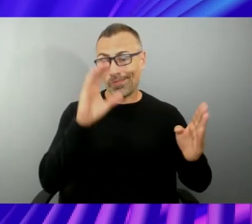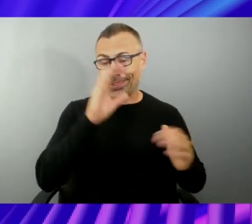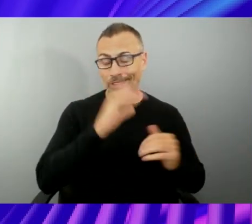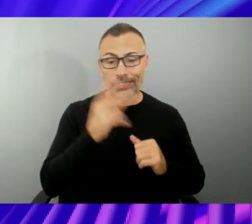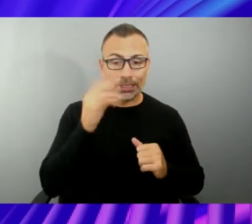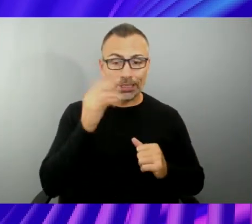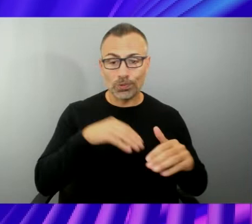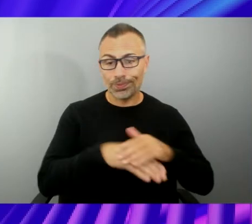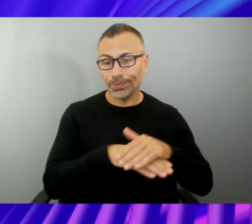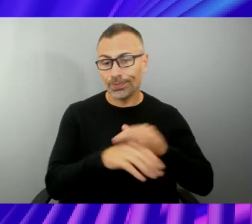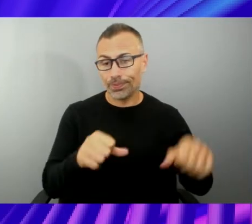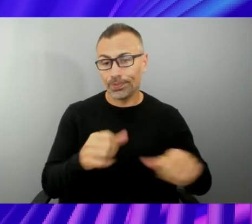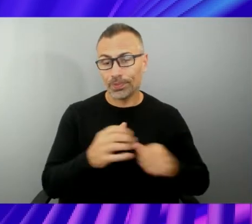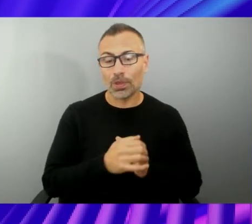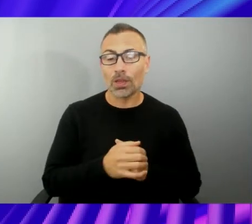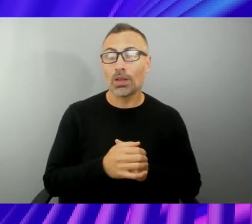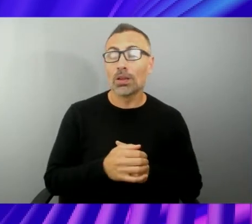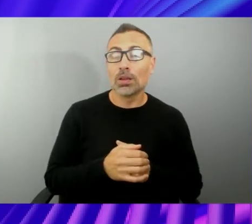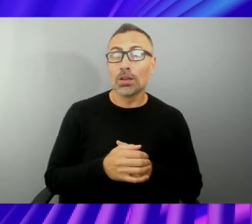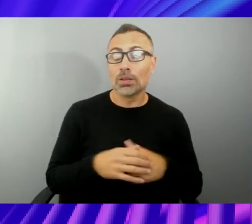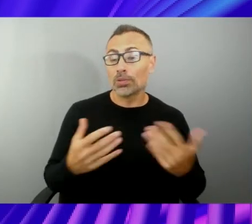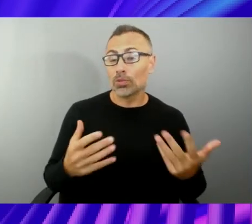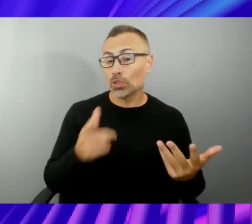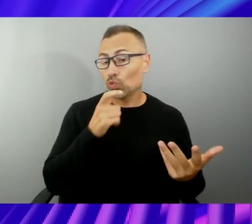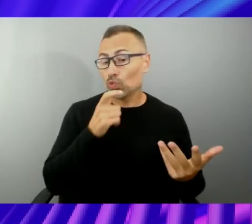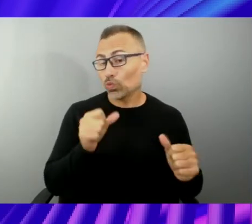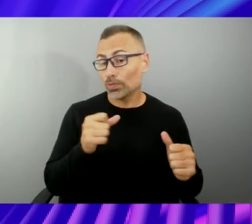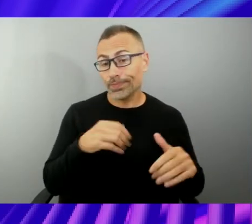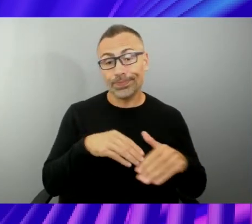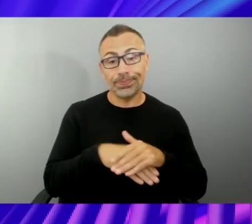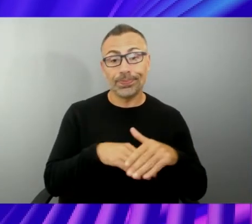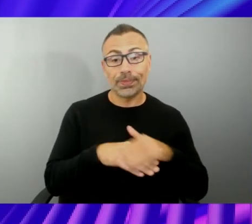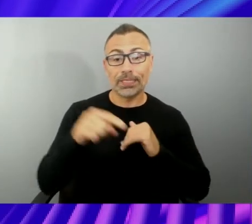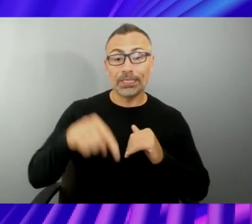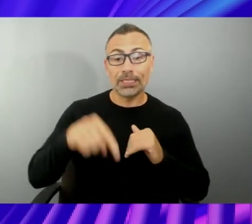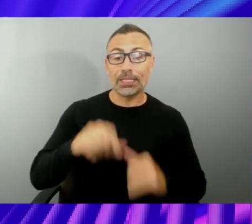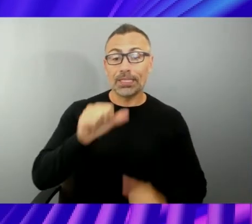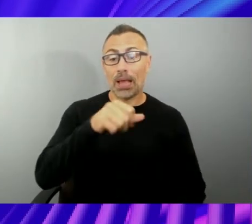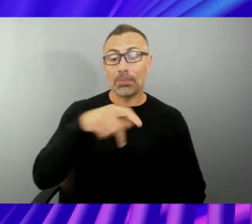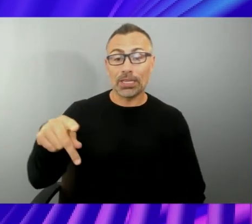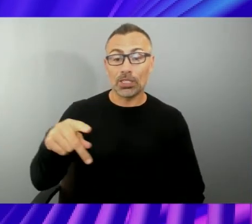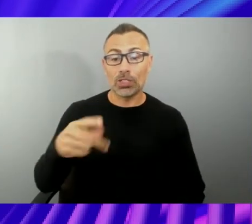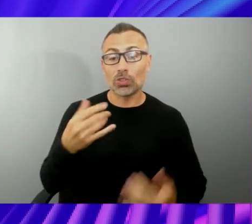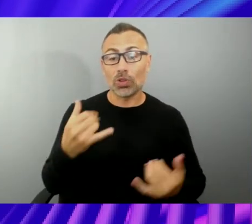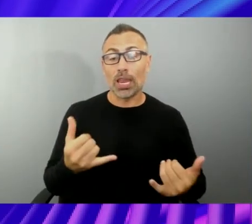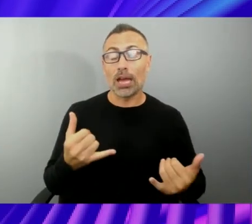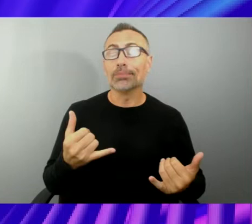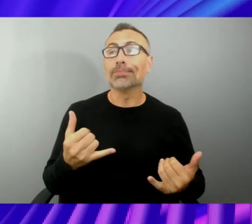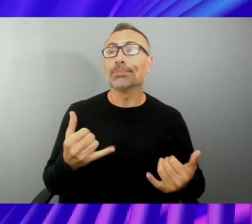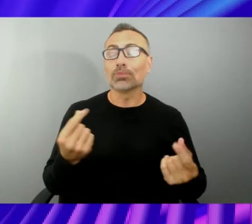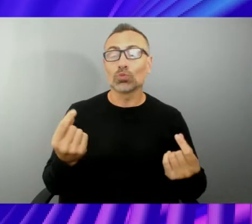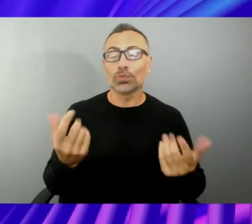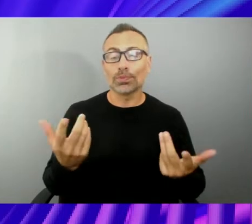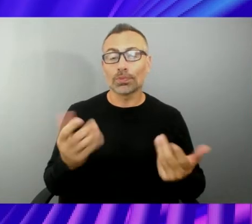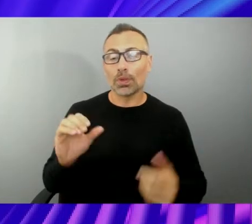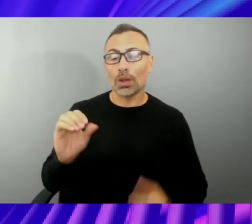what we are just seeing, whether who can access this application. Now we'll go to Okta.